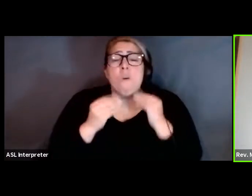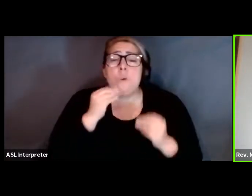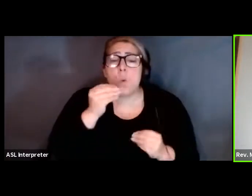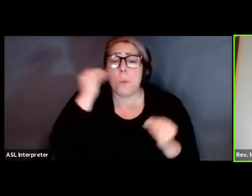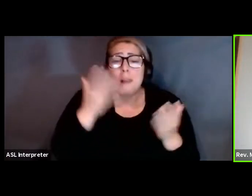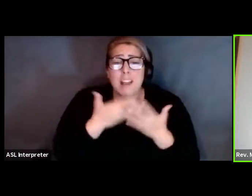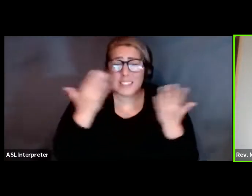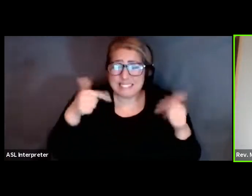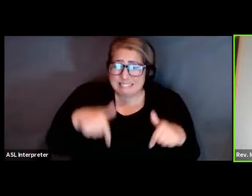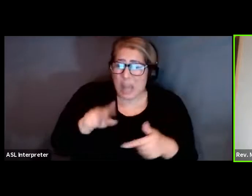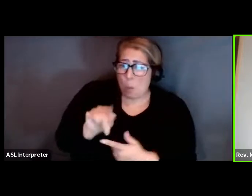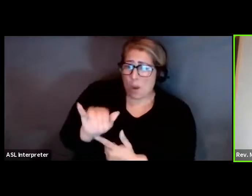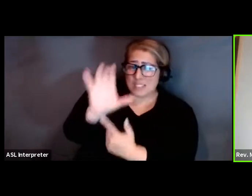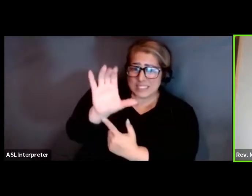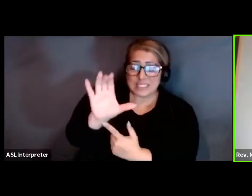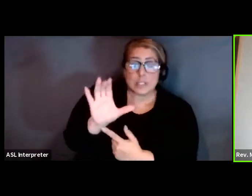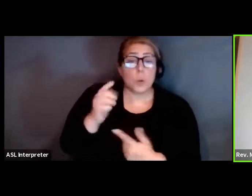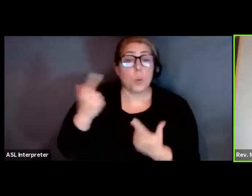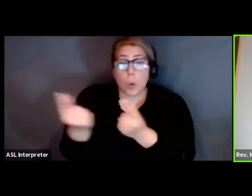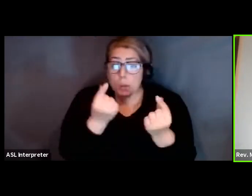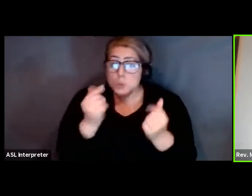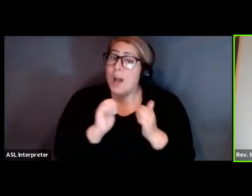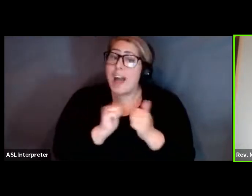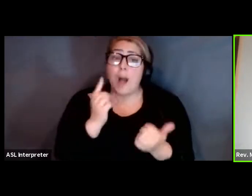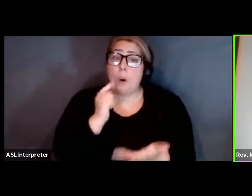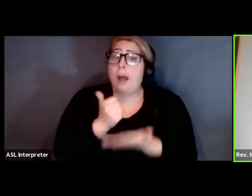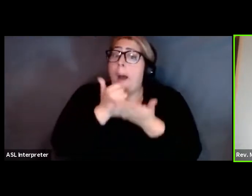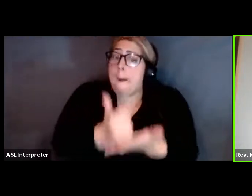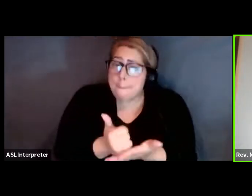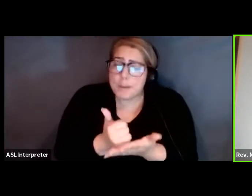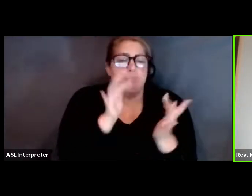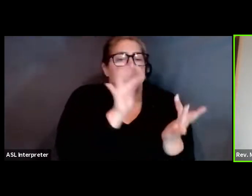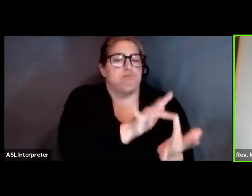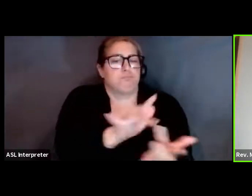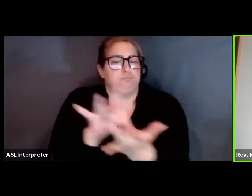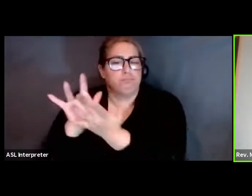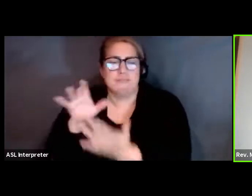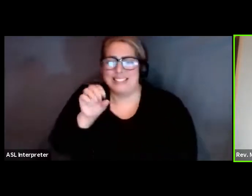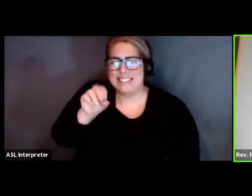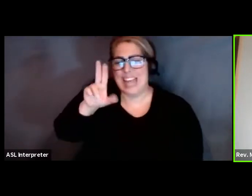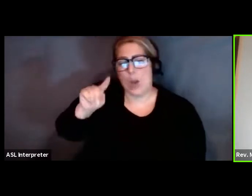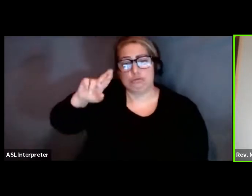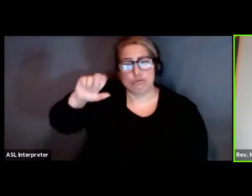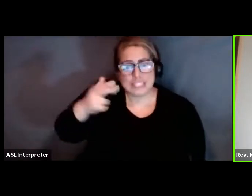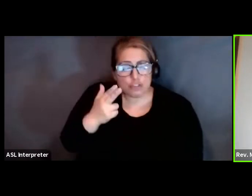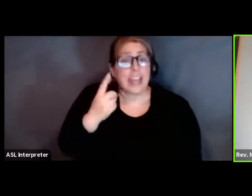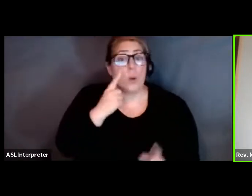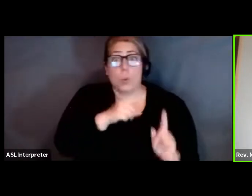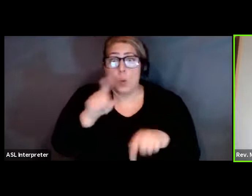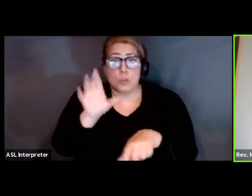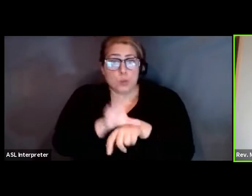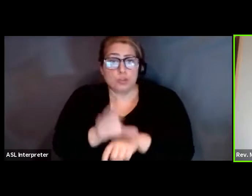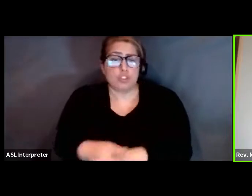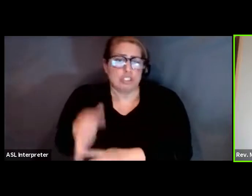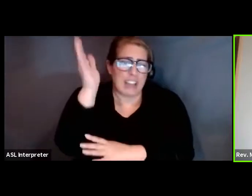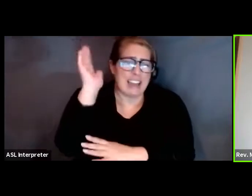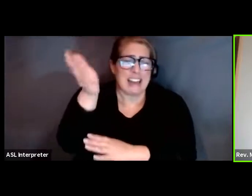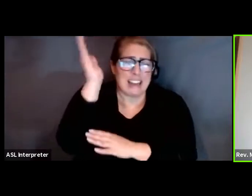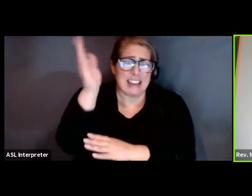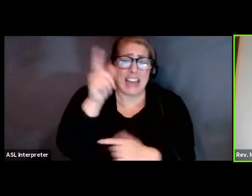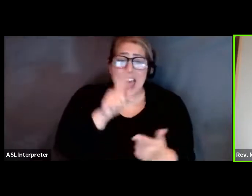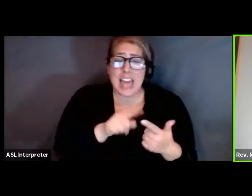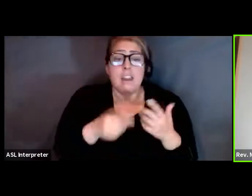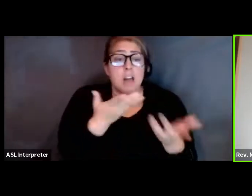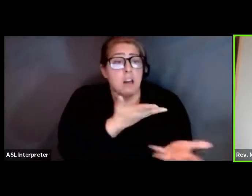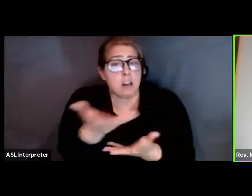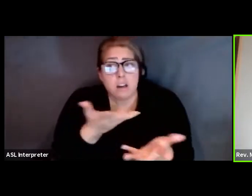our direct outreach work, our advocacy, speaking in the pulpit and in public, and philanthropy, we